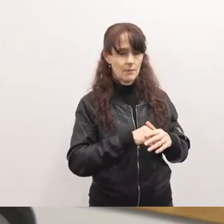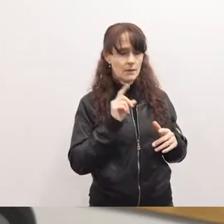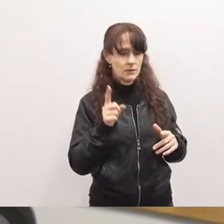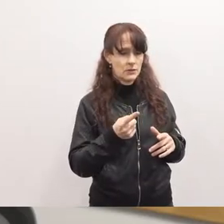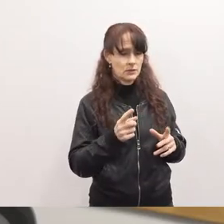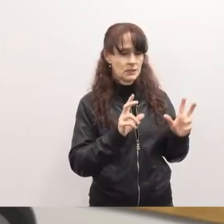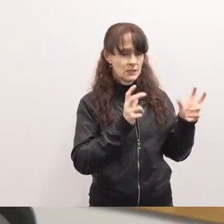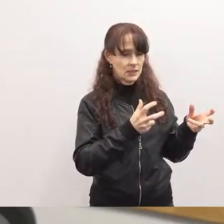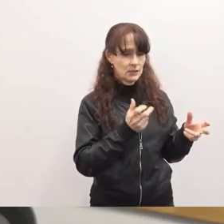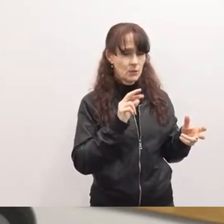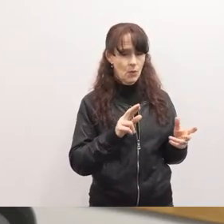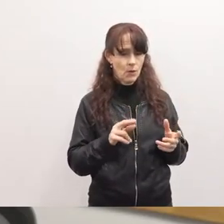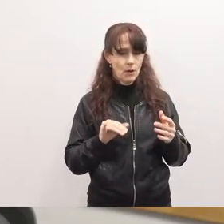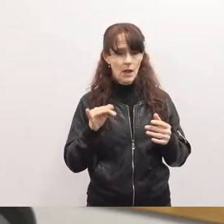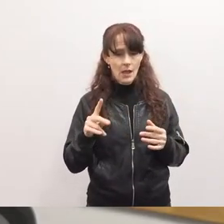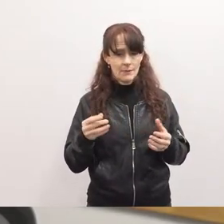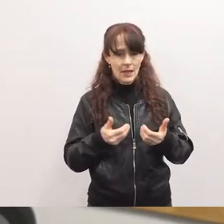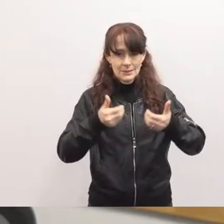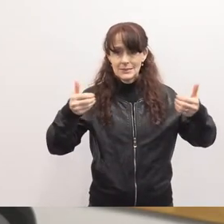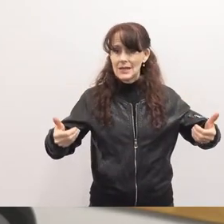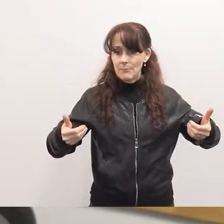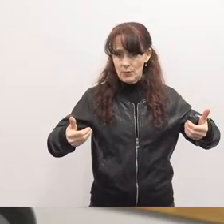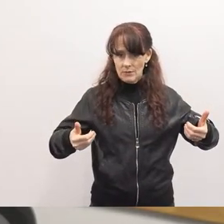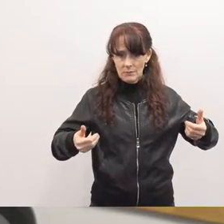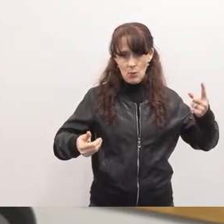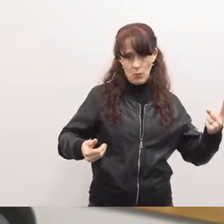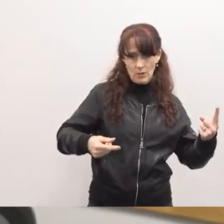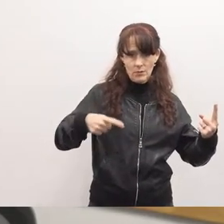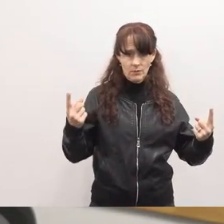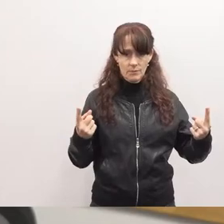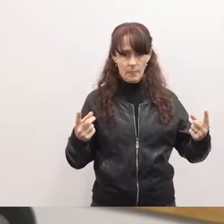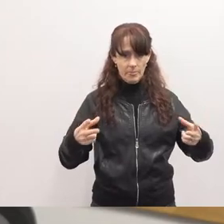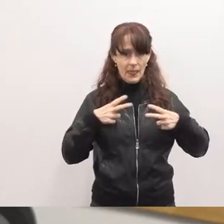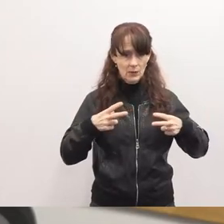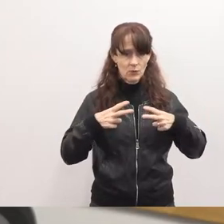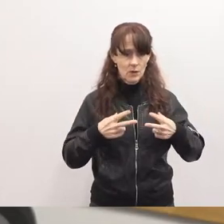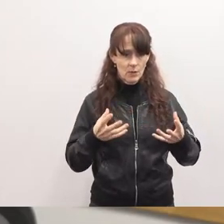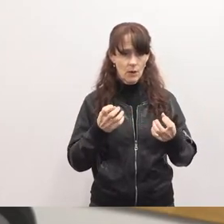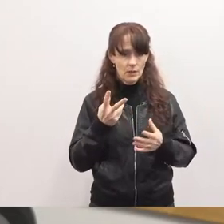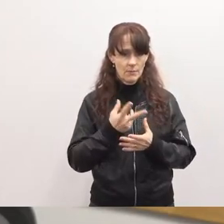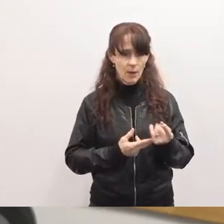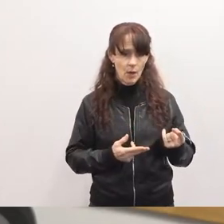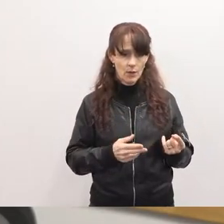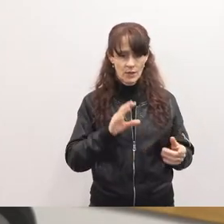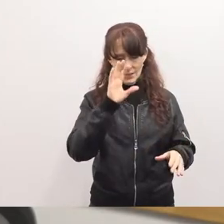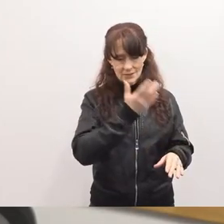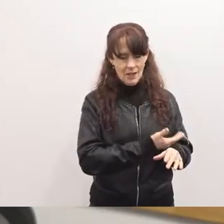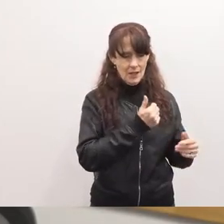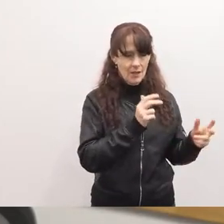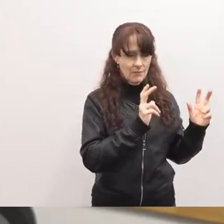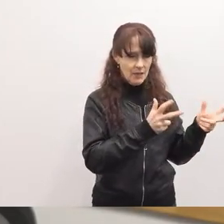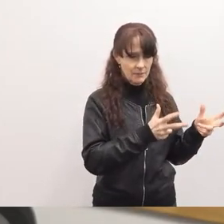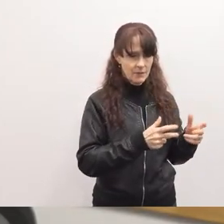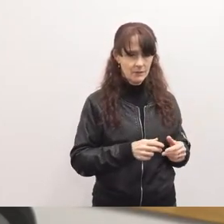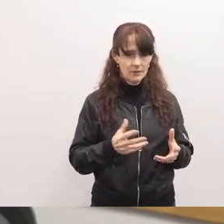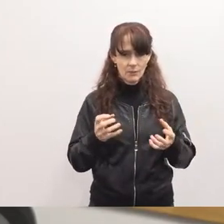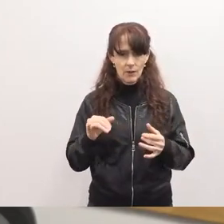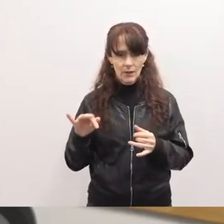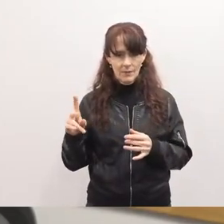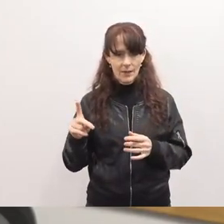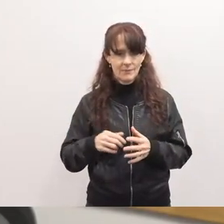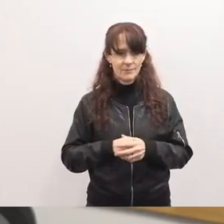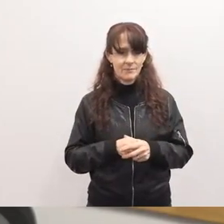the basketball tickets or just take the iPad. Well, he was retiring, and he really wanted both because his son loved basketball, and he wanted the